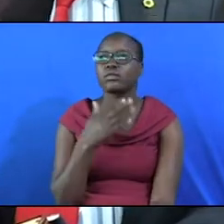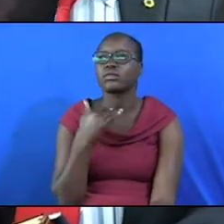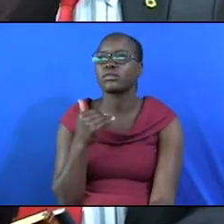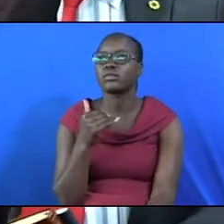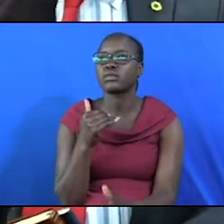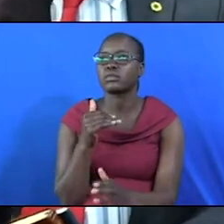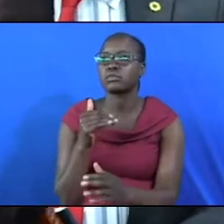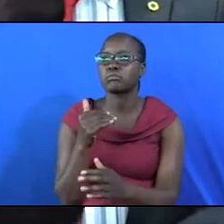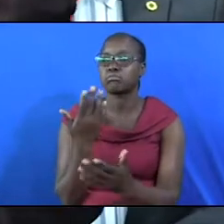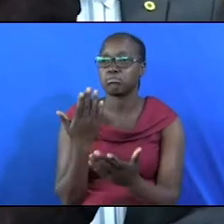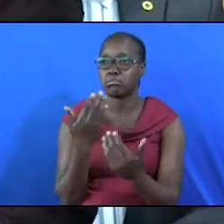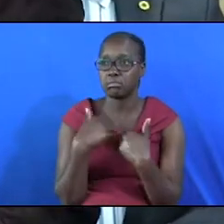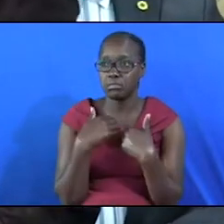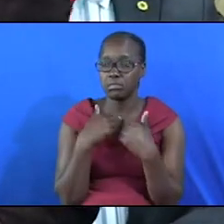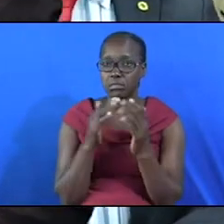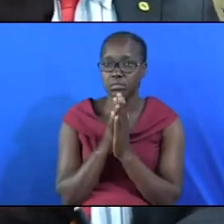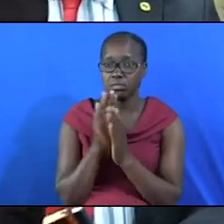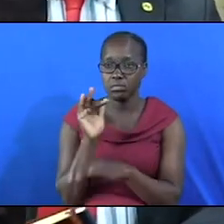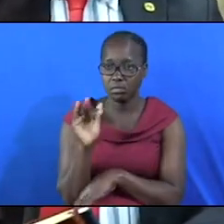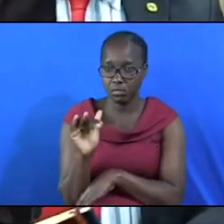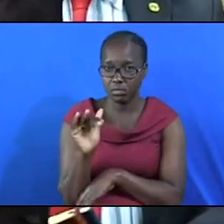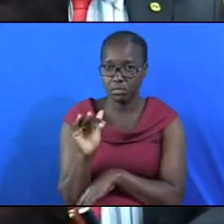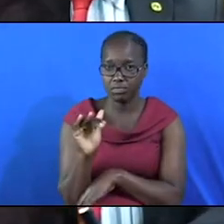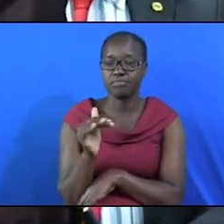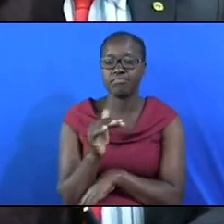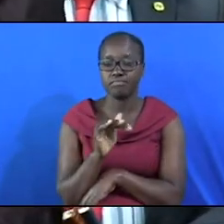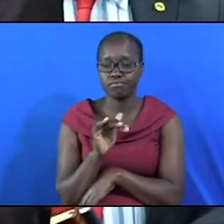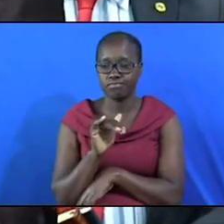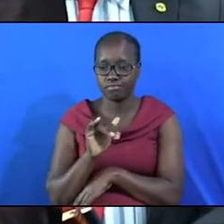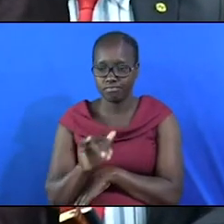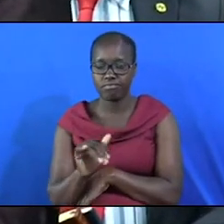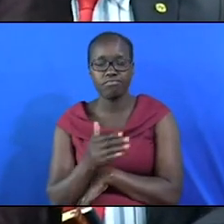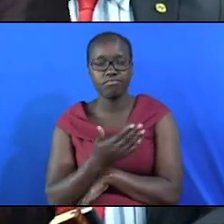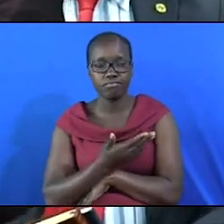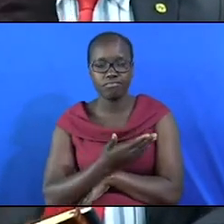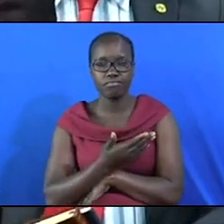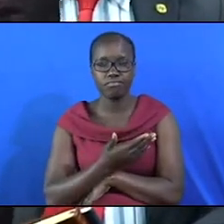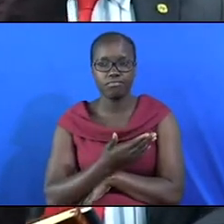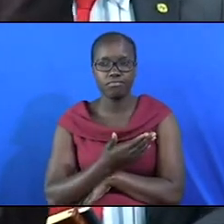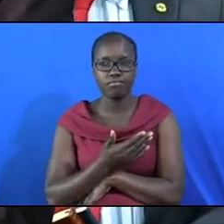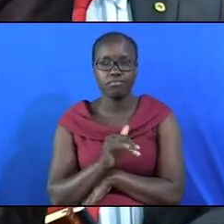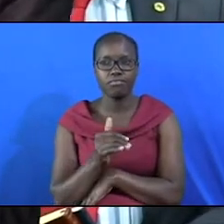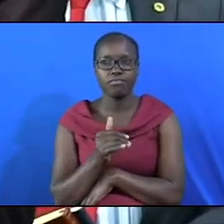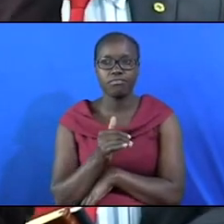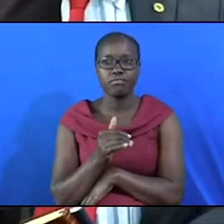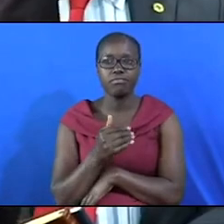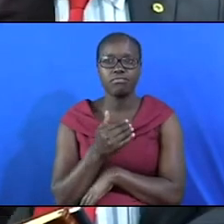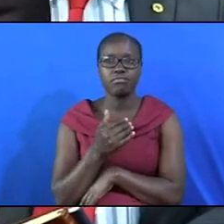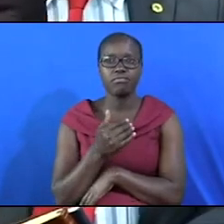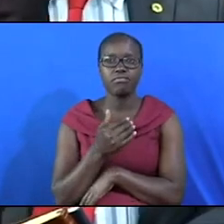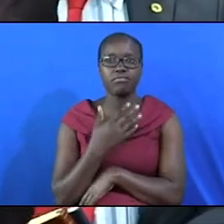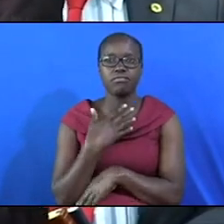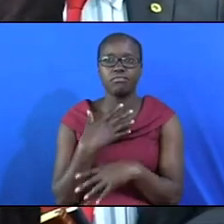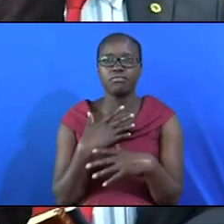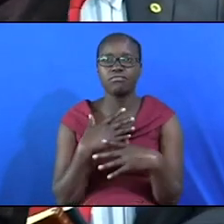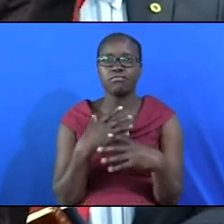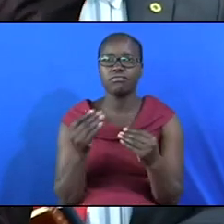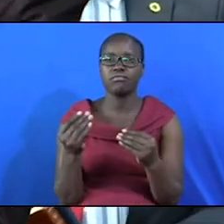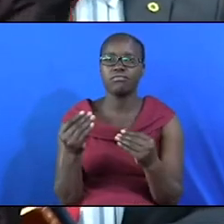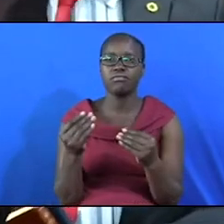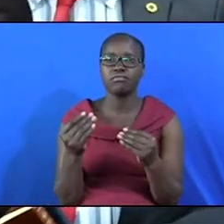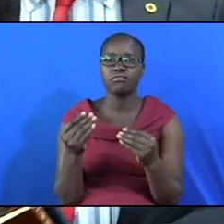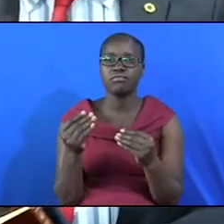are to pray that the Lord will be able to meet at the very point of heart. Those here, as you go home, just ask the